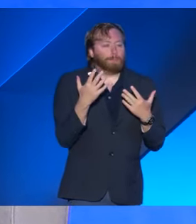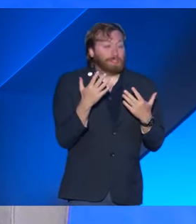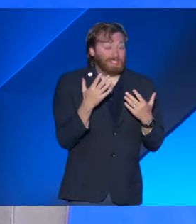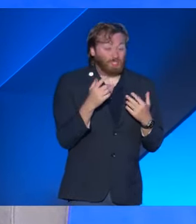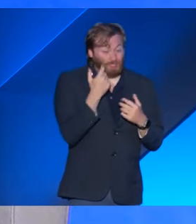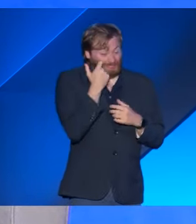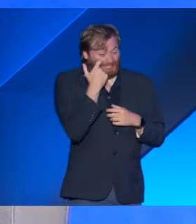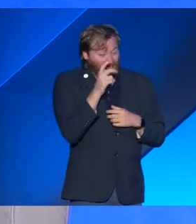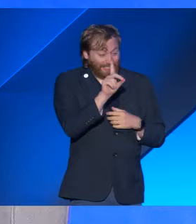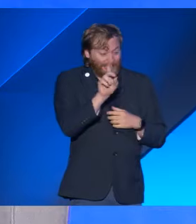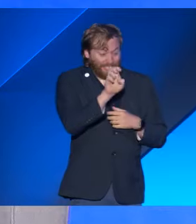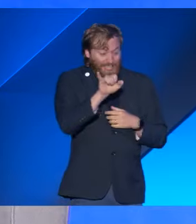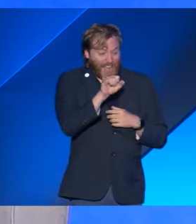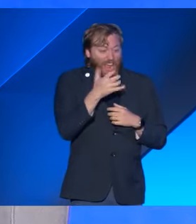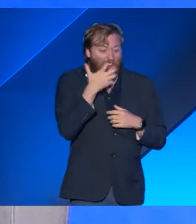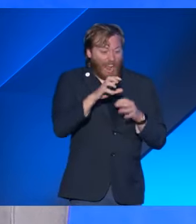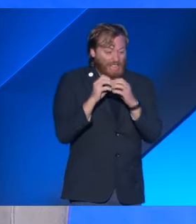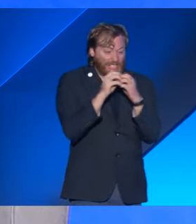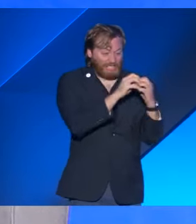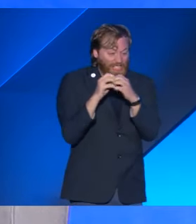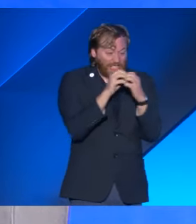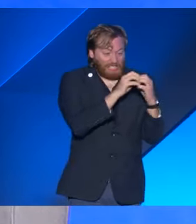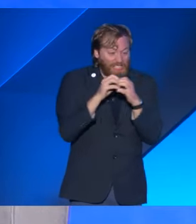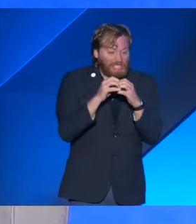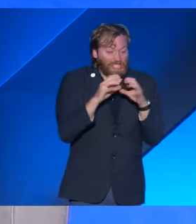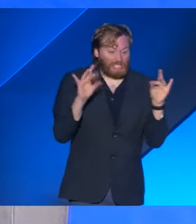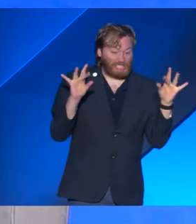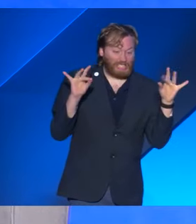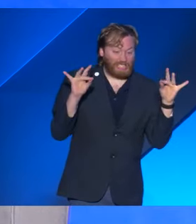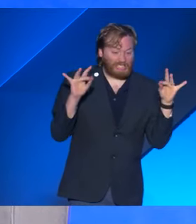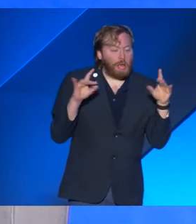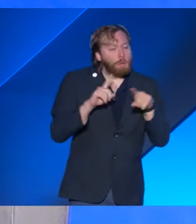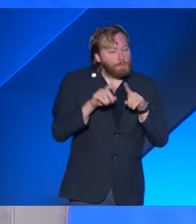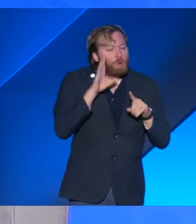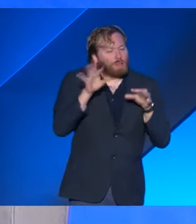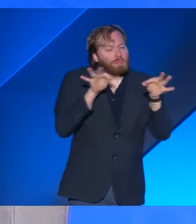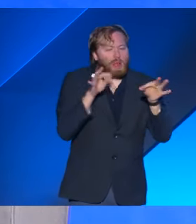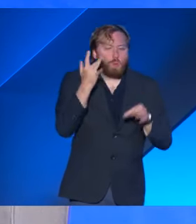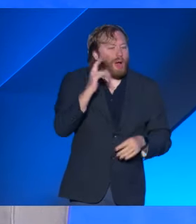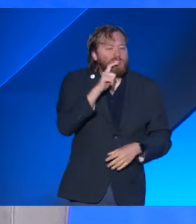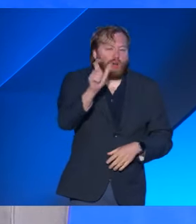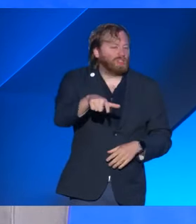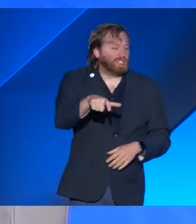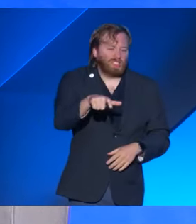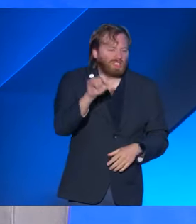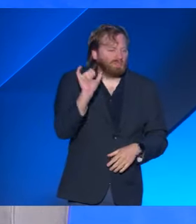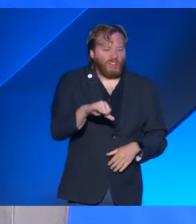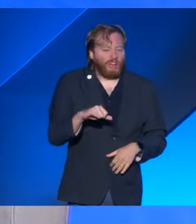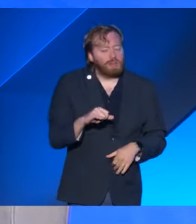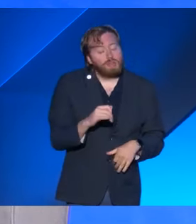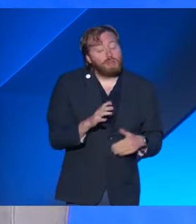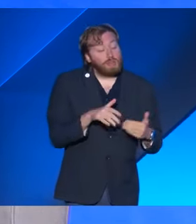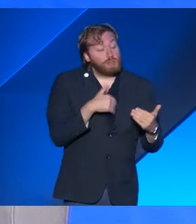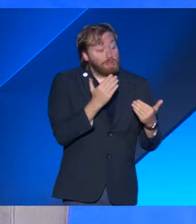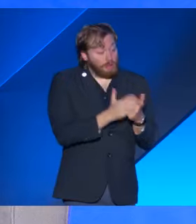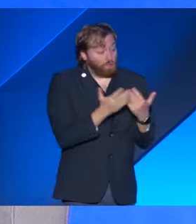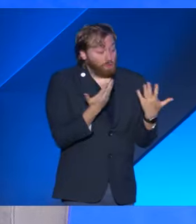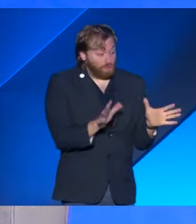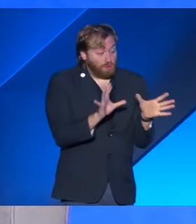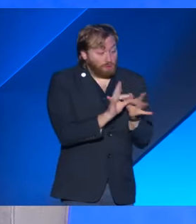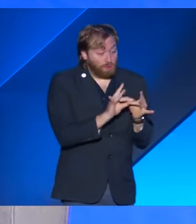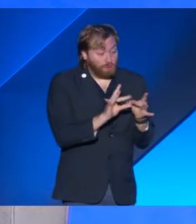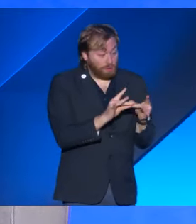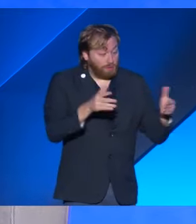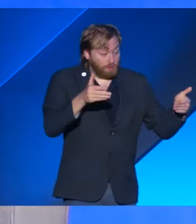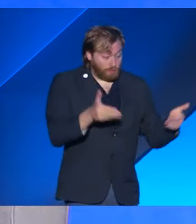she's going to talk about why it doesn't necessarily have to be that way. And then after her intro commentary,